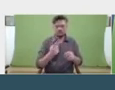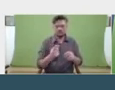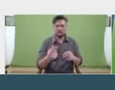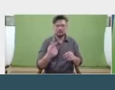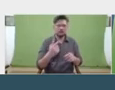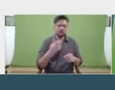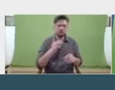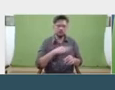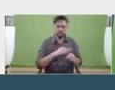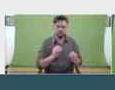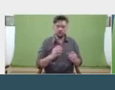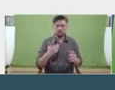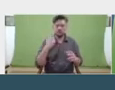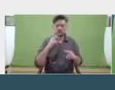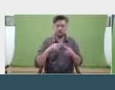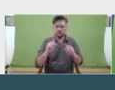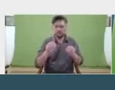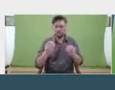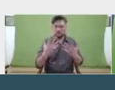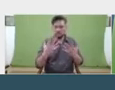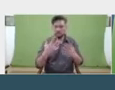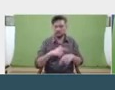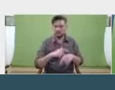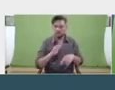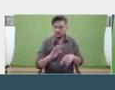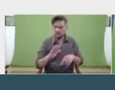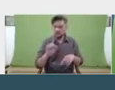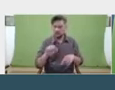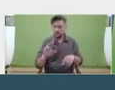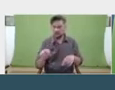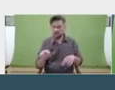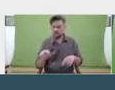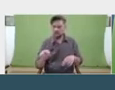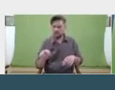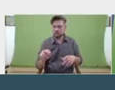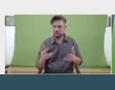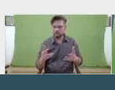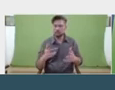can somebody tell me how much time i have left you have two minutes